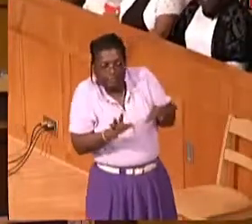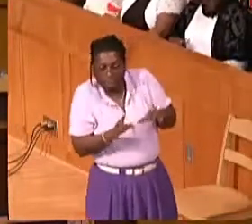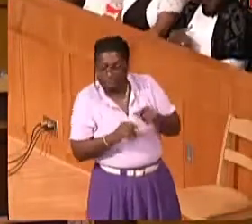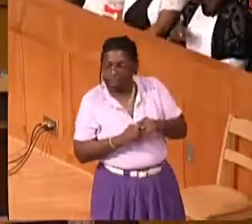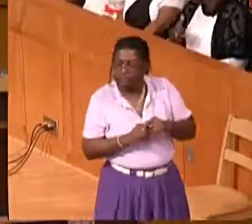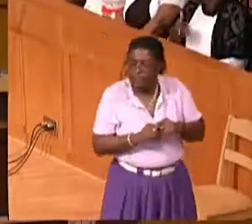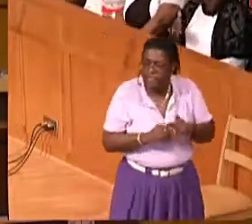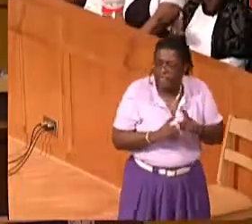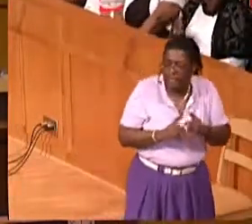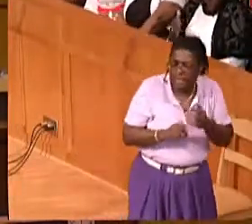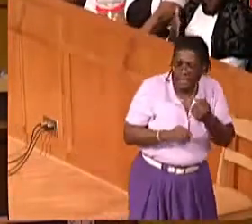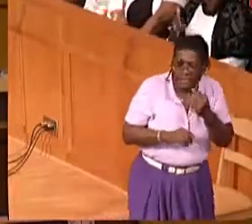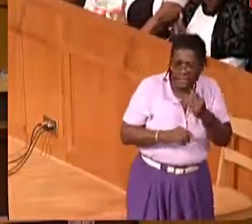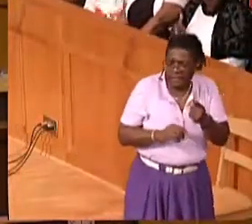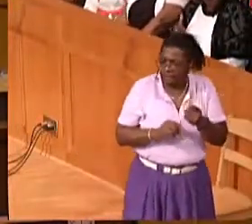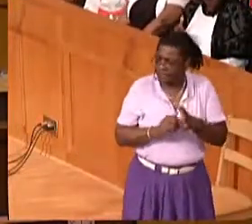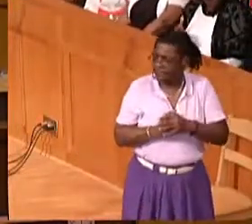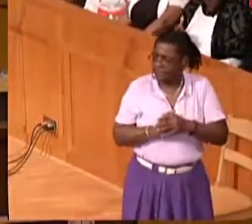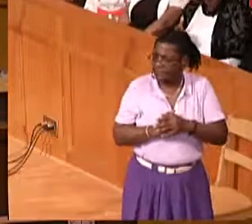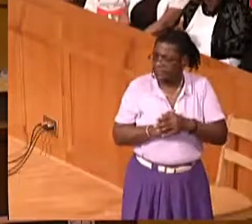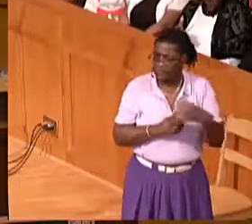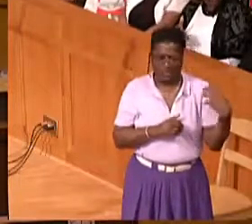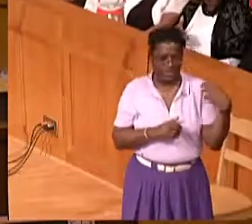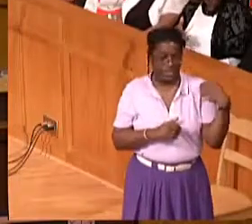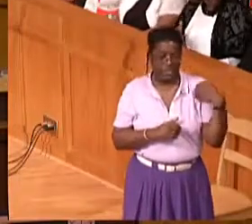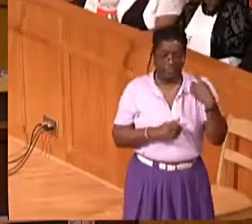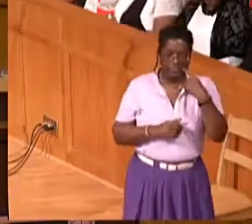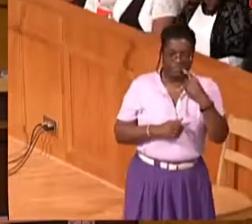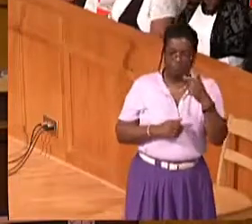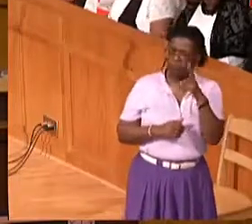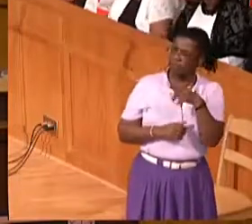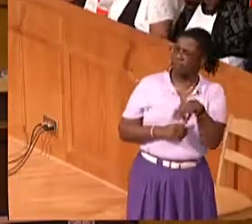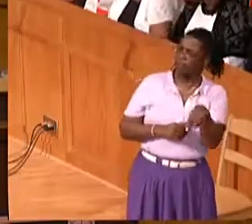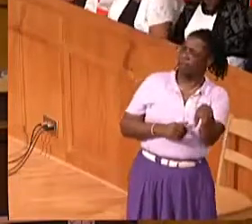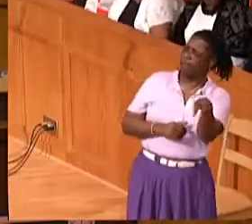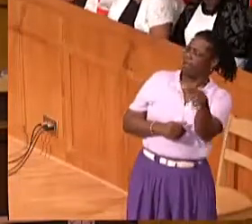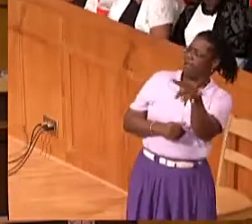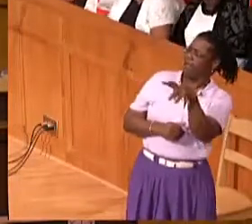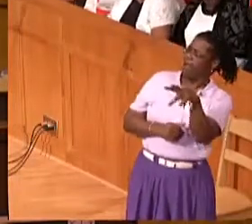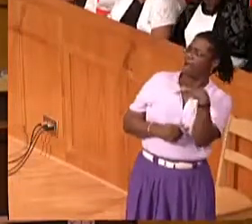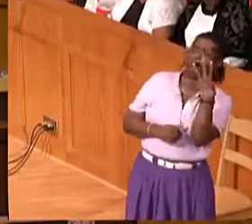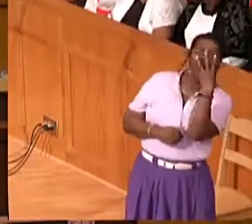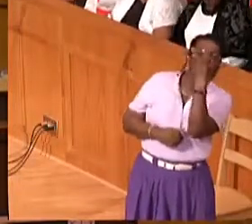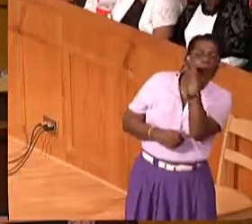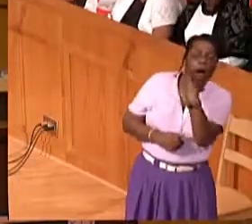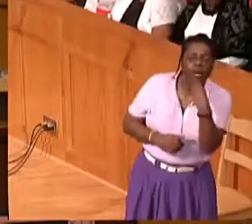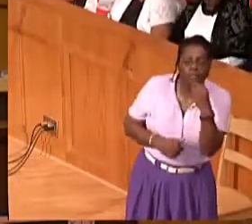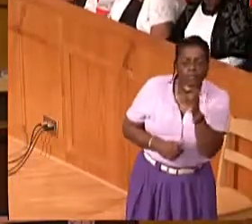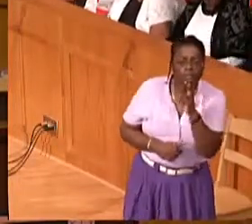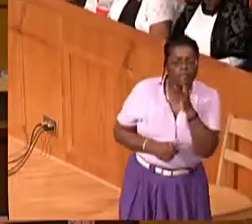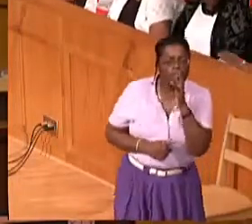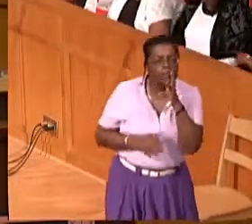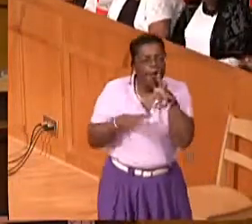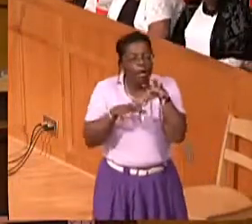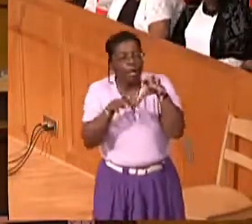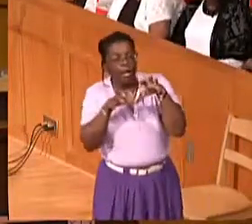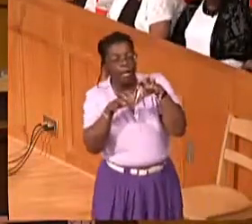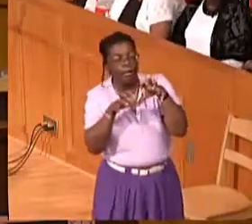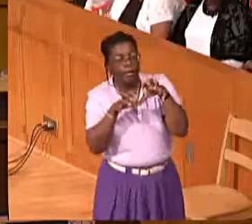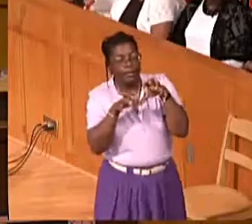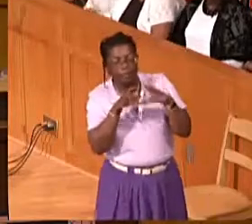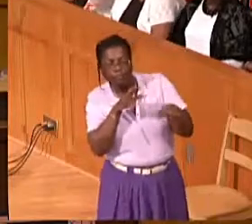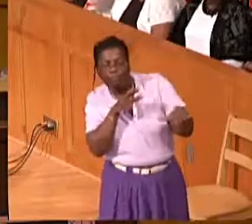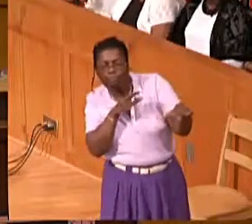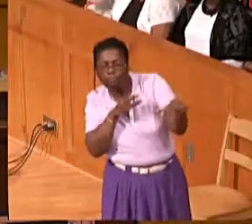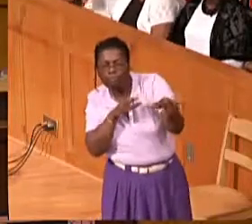began to get close, the captain came over and said, "Look at all of the beautiful icebergs. Look at the water." And then he said something